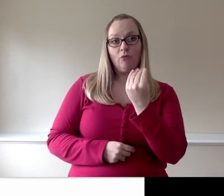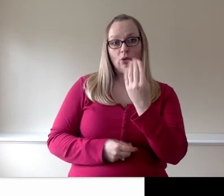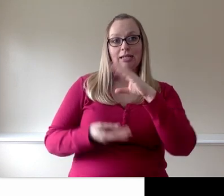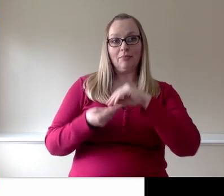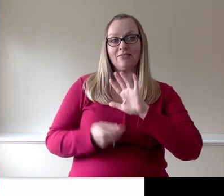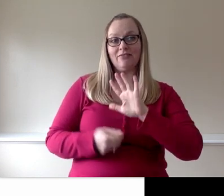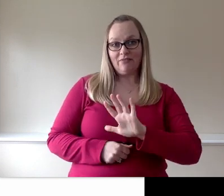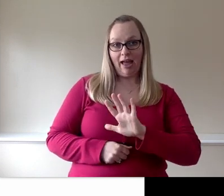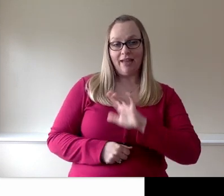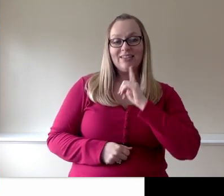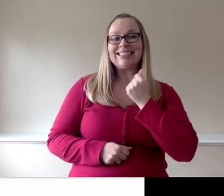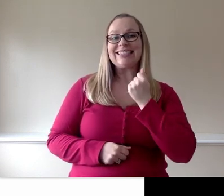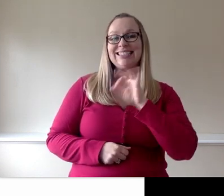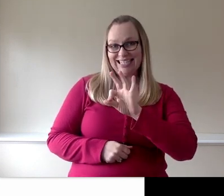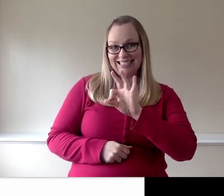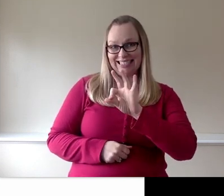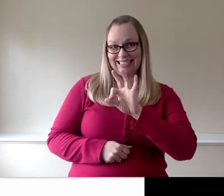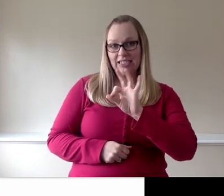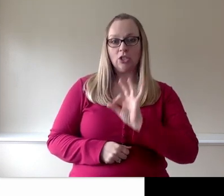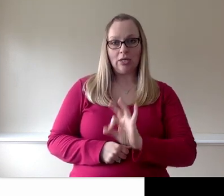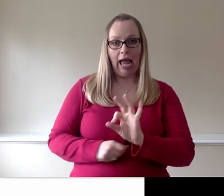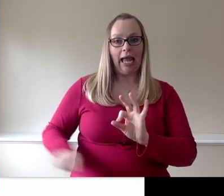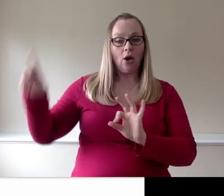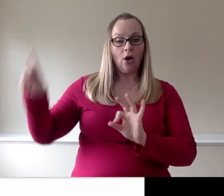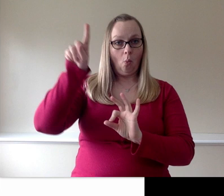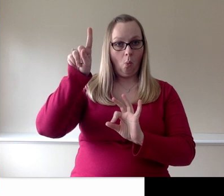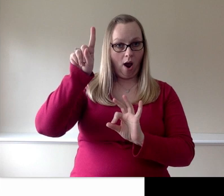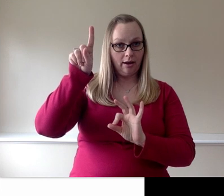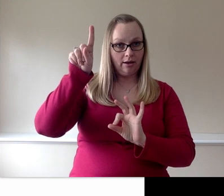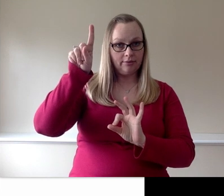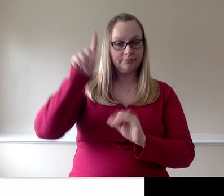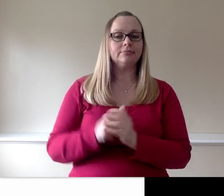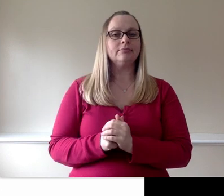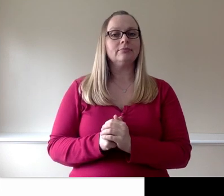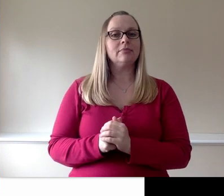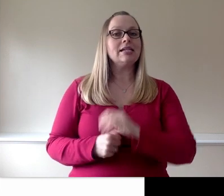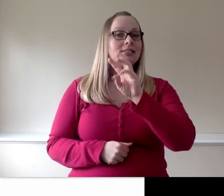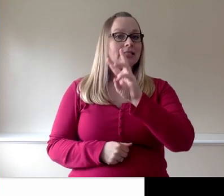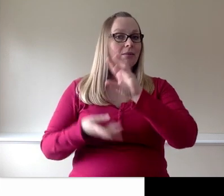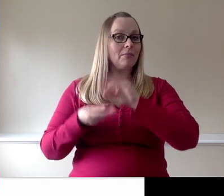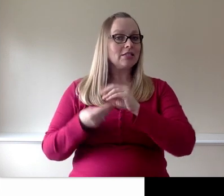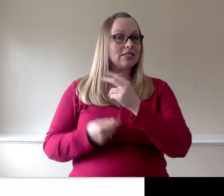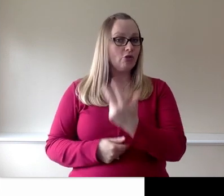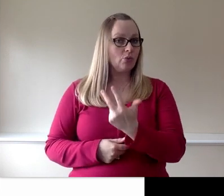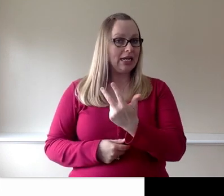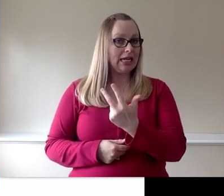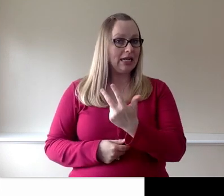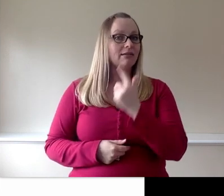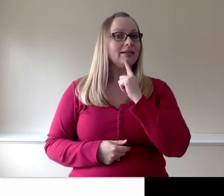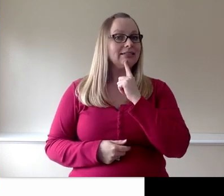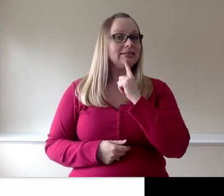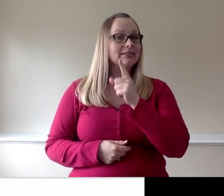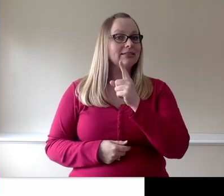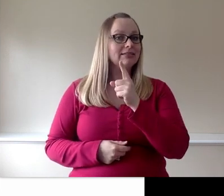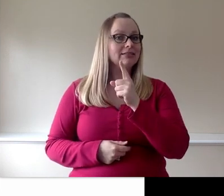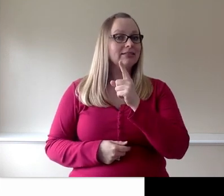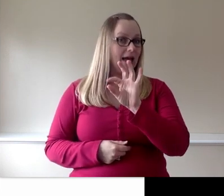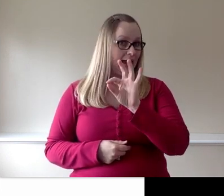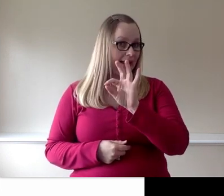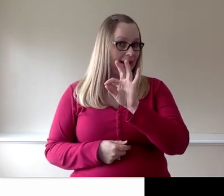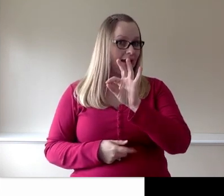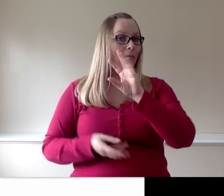5 is 19. Carry the 1, put down the 9. 6 plus 3 is